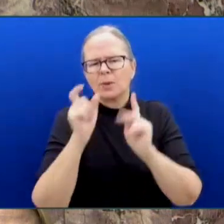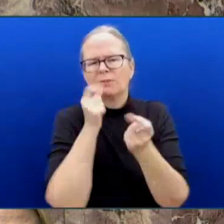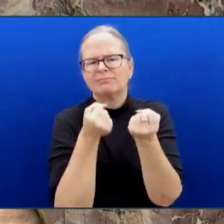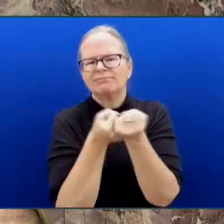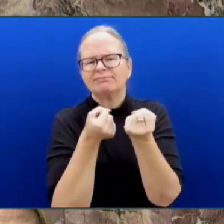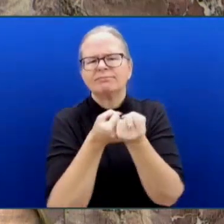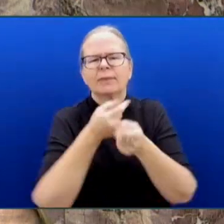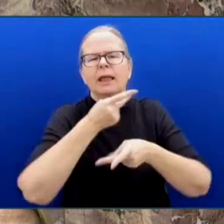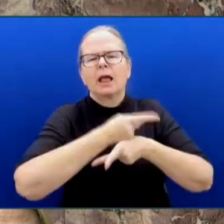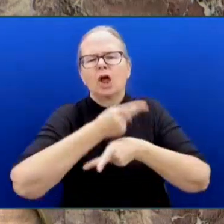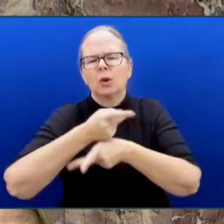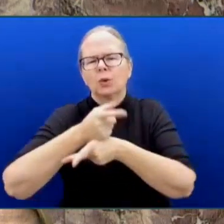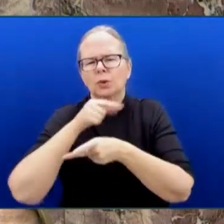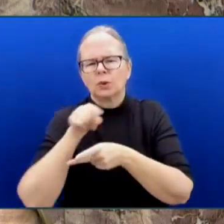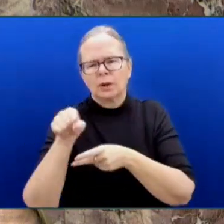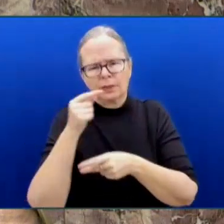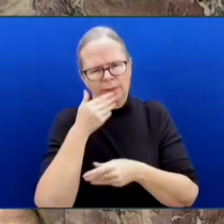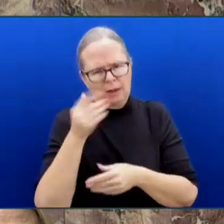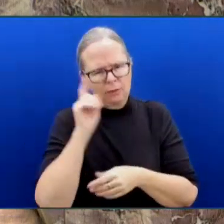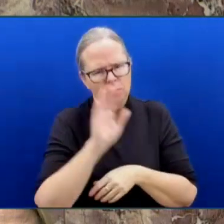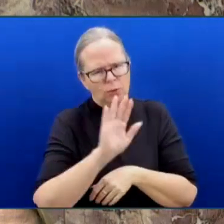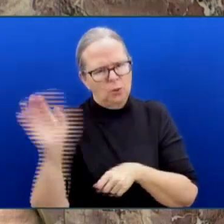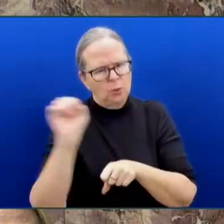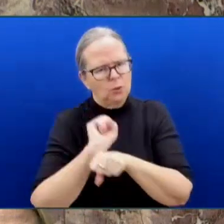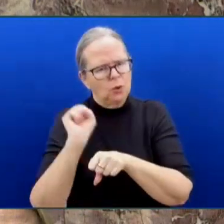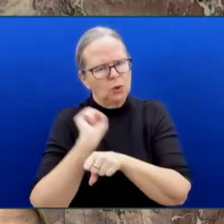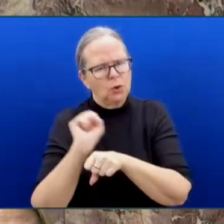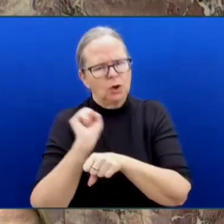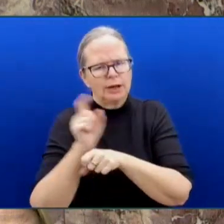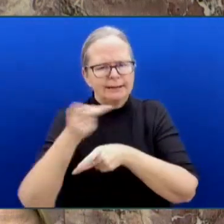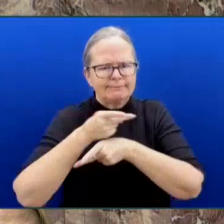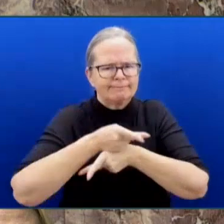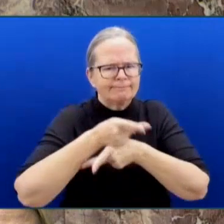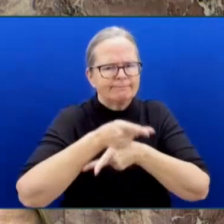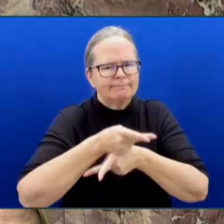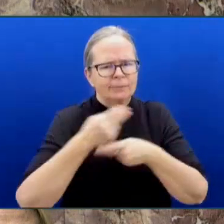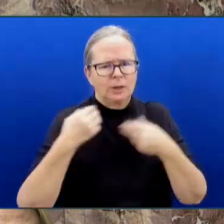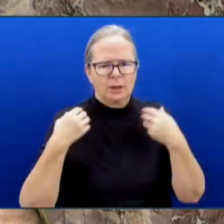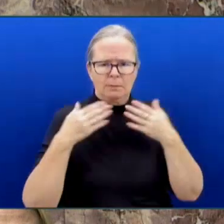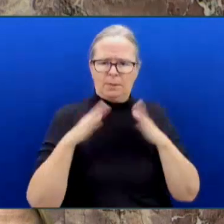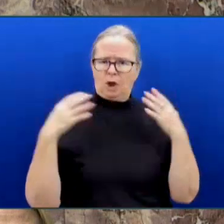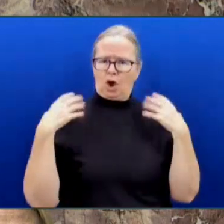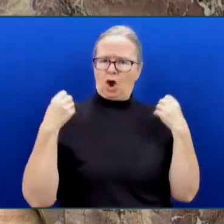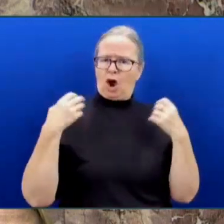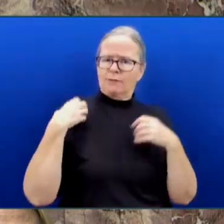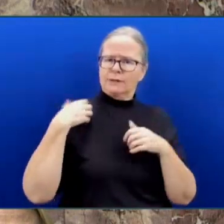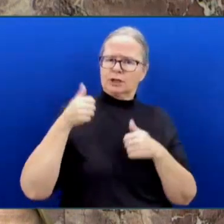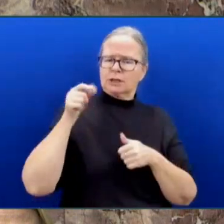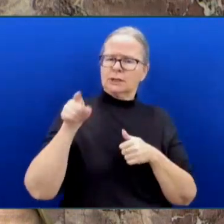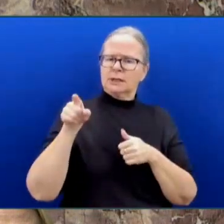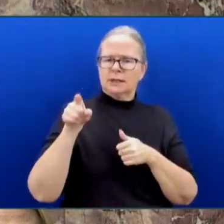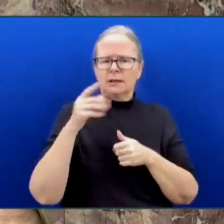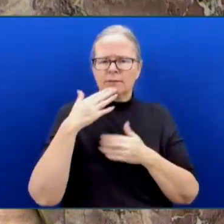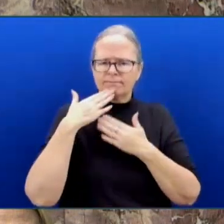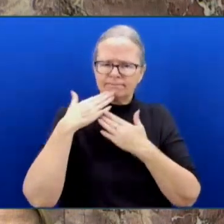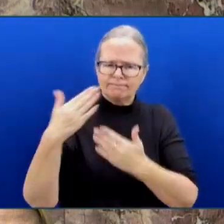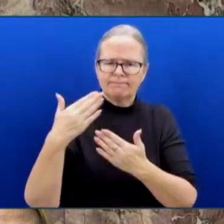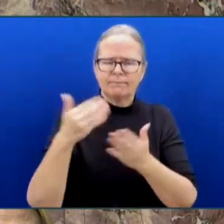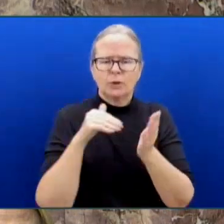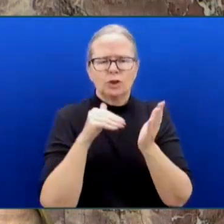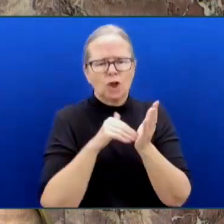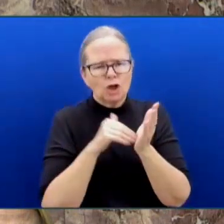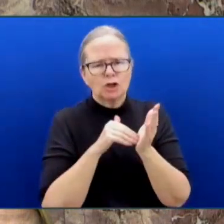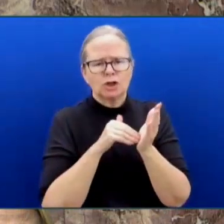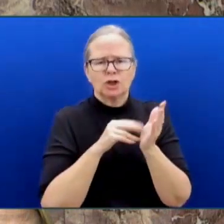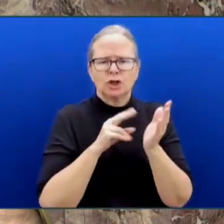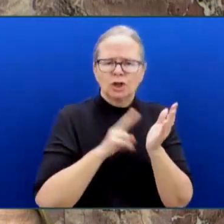public health officers are doing in that part of the island, what frontline doctors and nurses are doing to support individuals